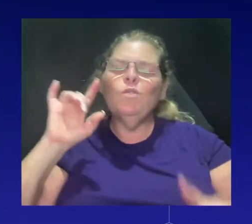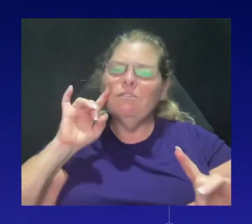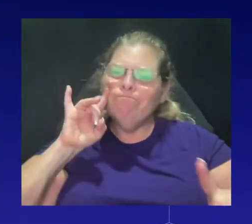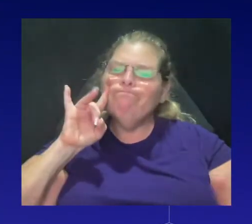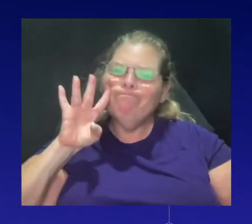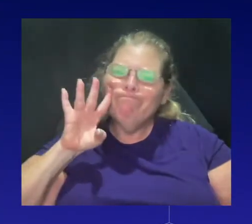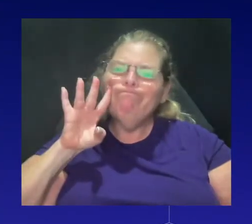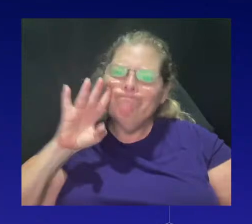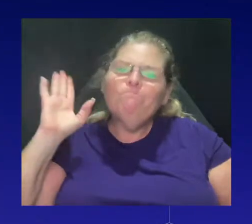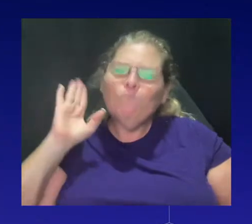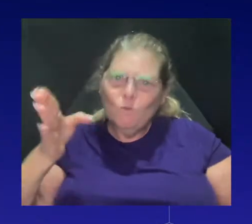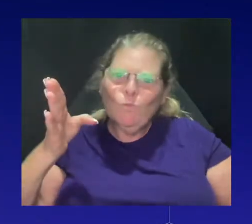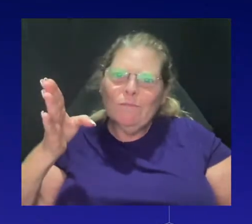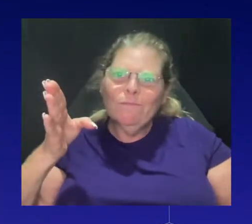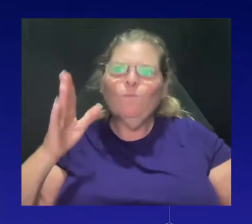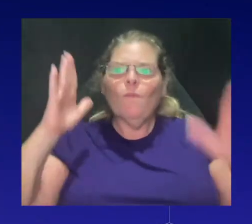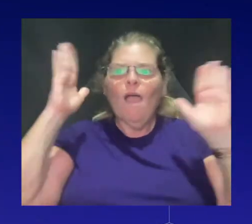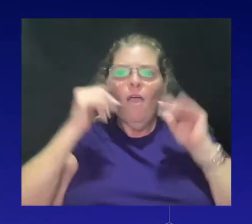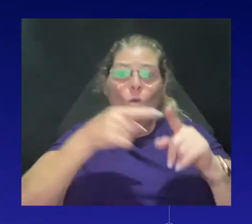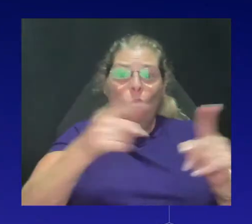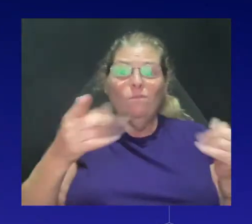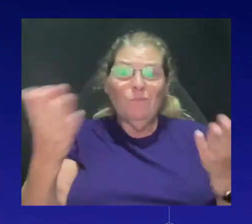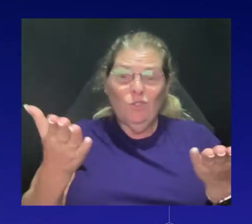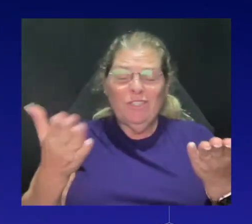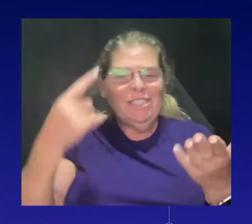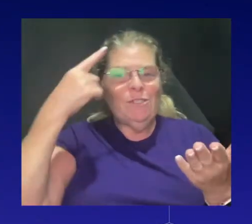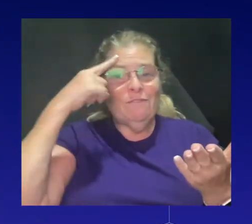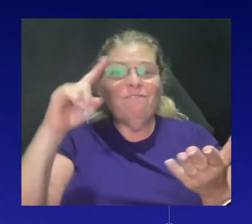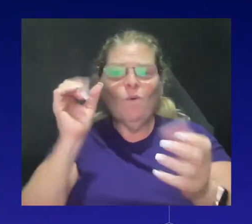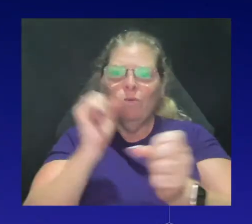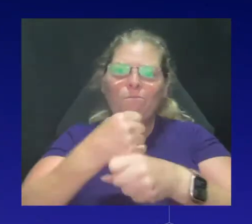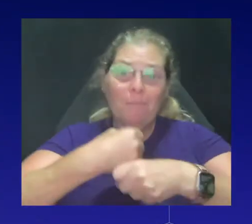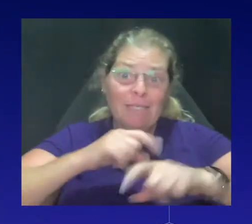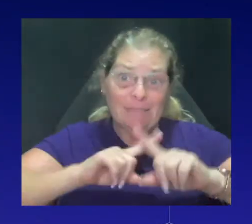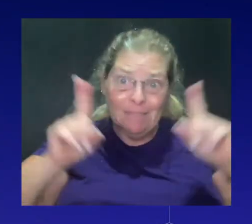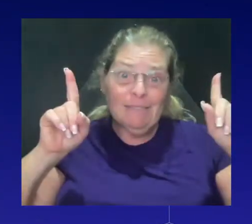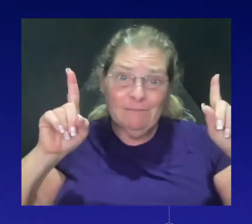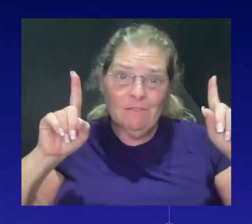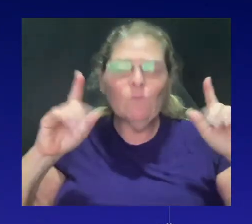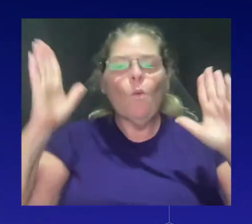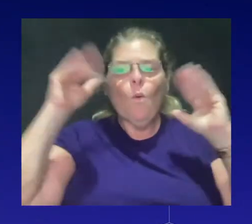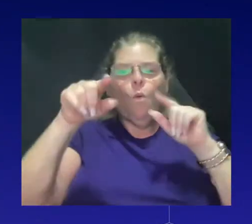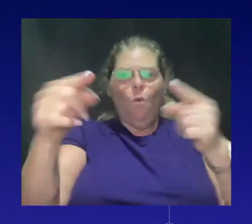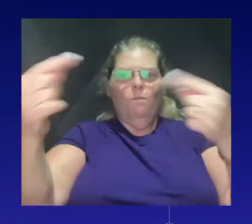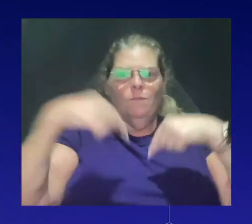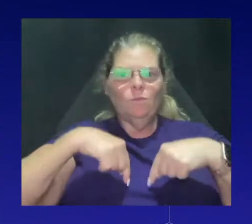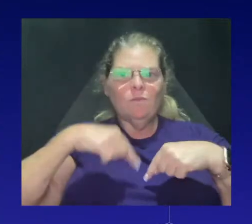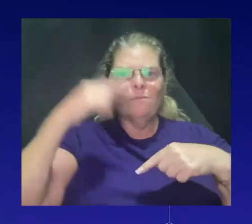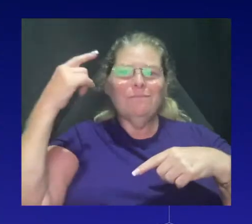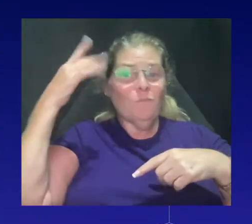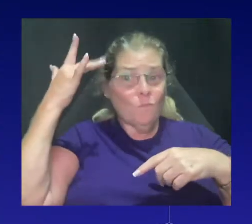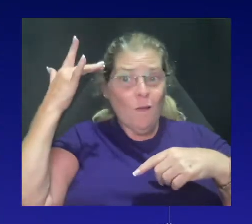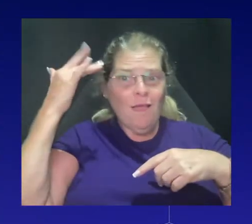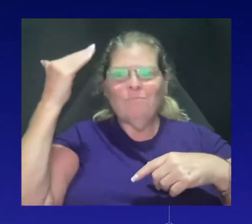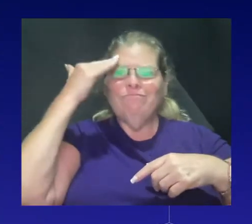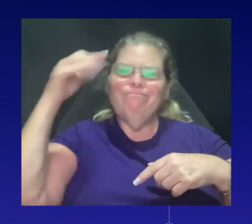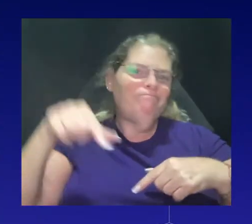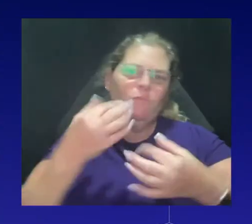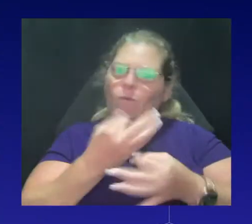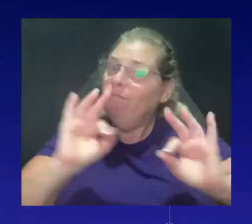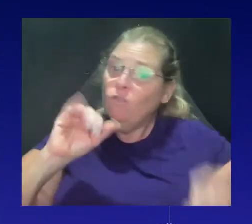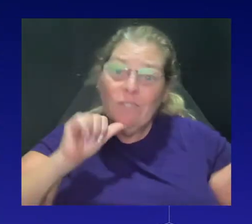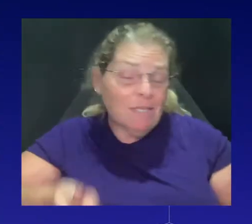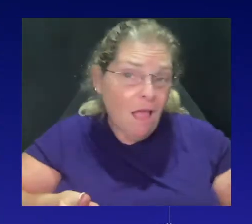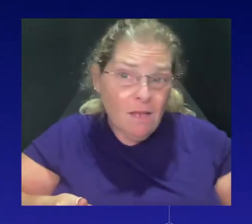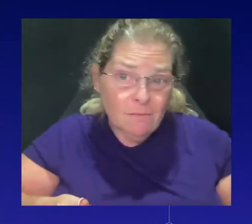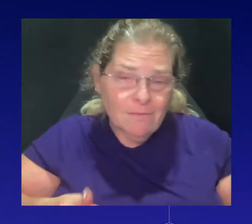to make a difference. I hope you're here because you know this is not free. And I hope you're here